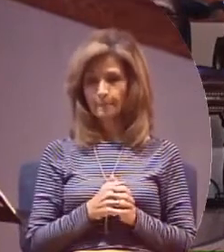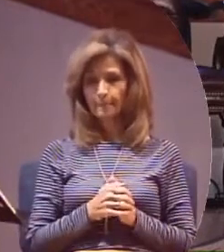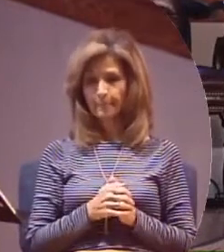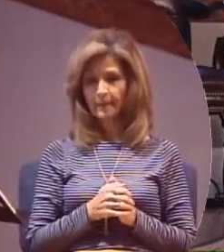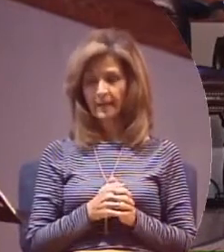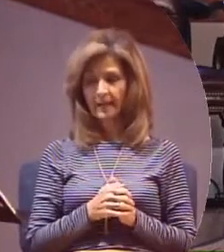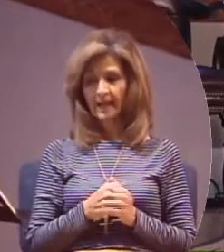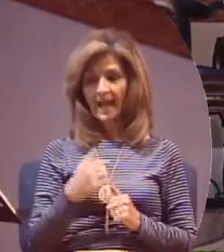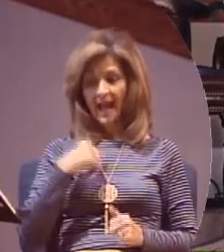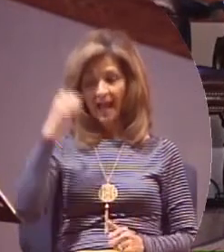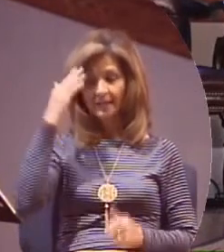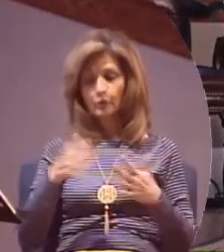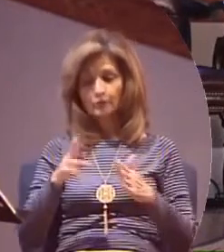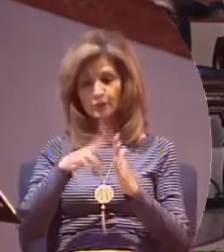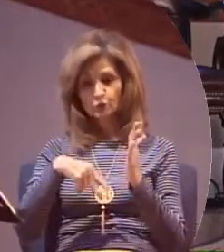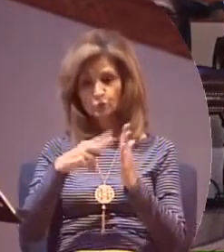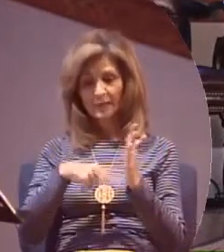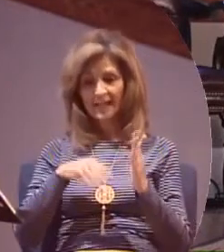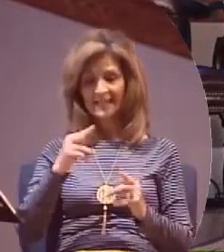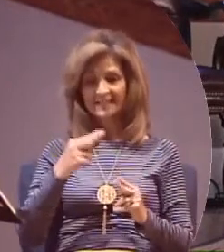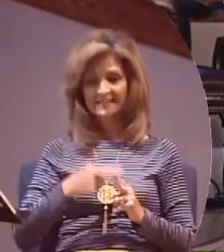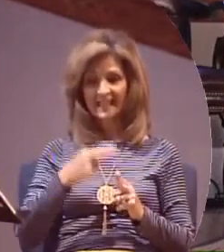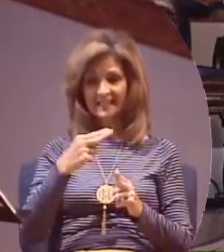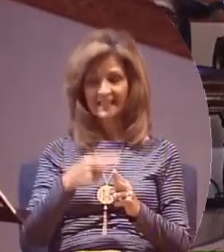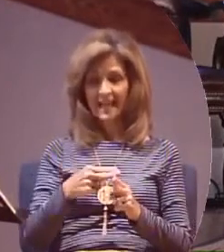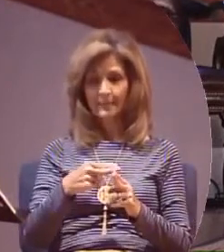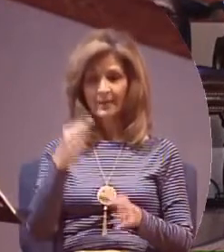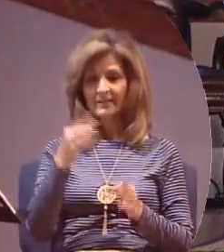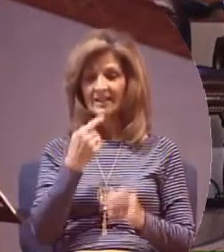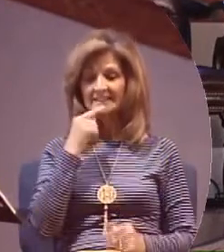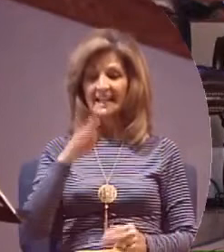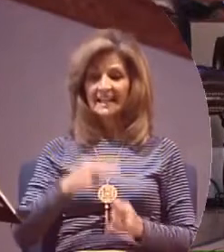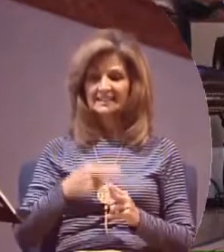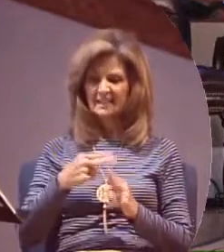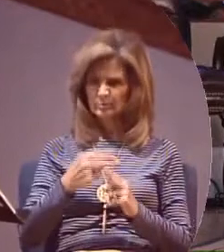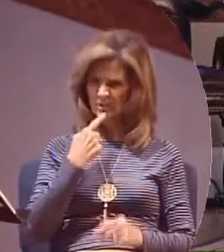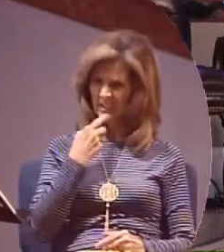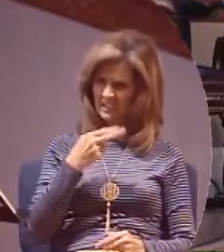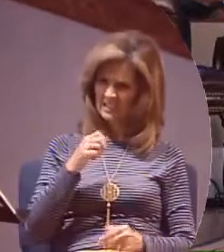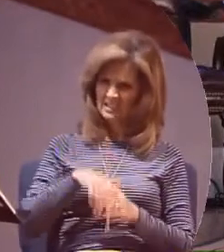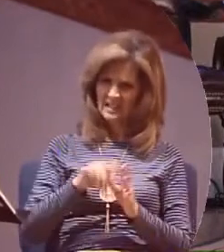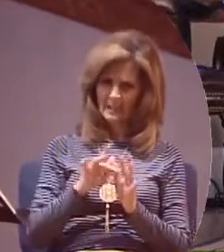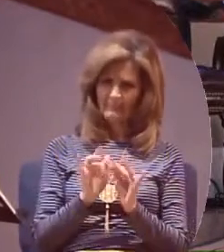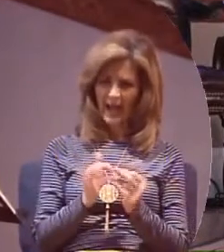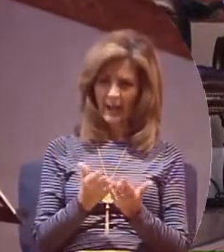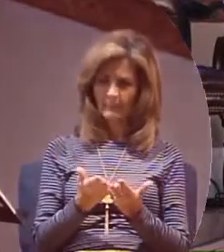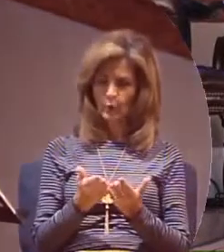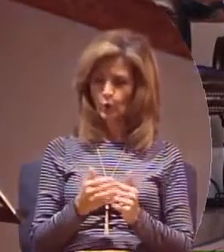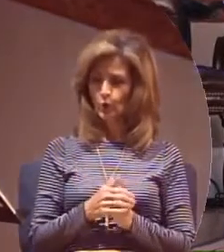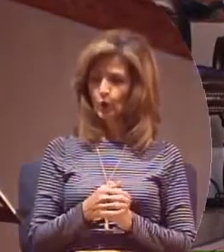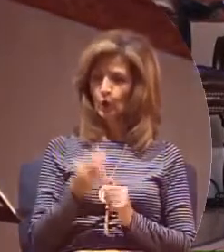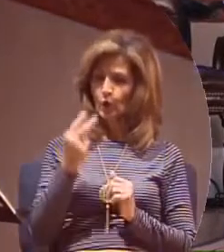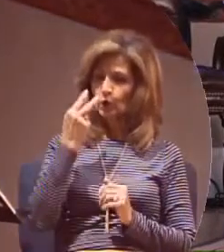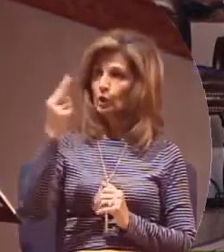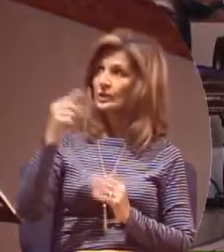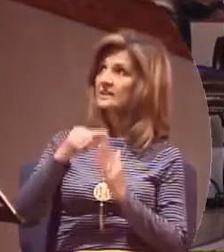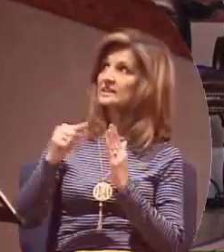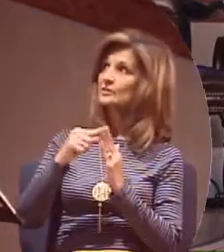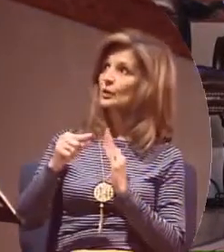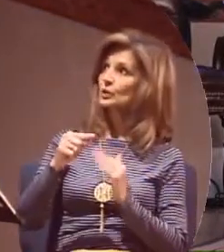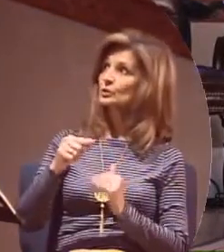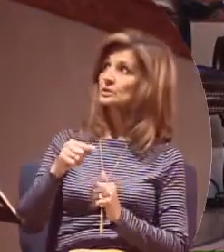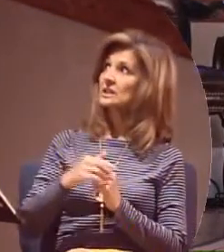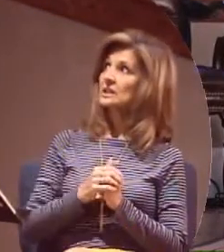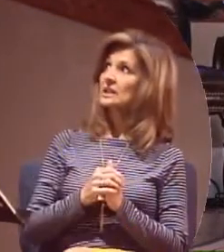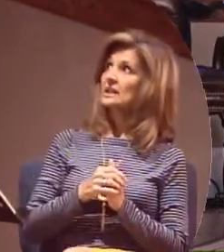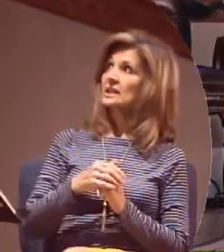I know you've read his name, but guarantee you if I were to call his name and say, "He's in the Bible." Here's his name. Look at this verse right here. Romans 16, verse